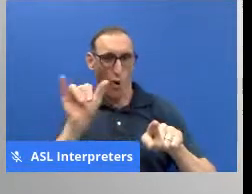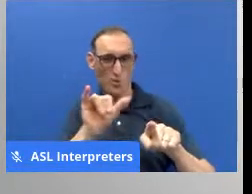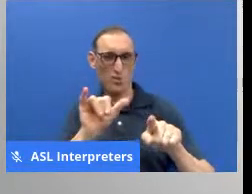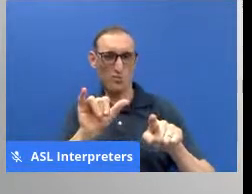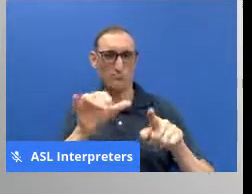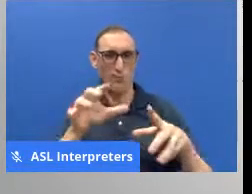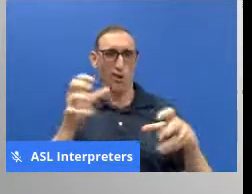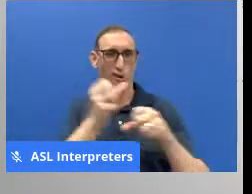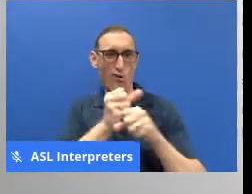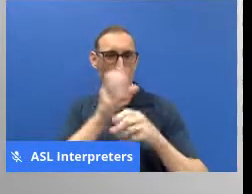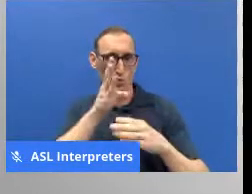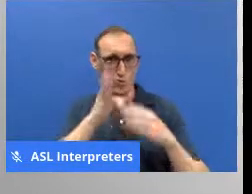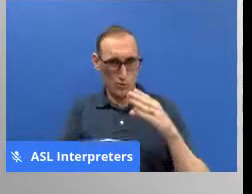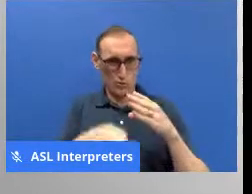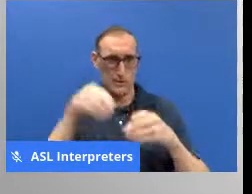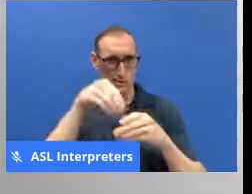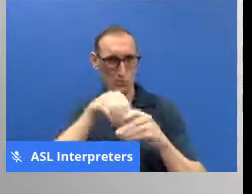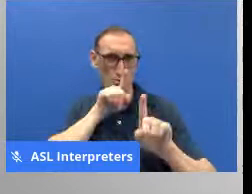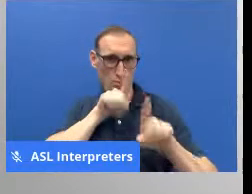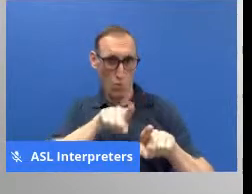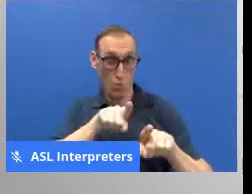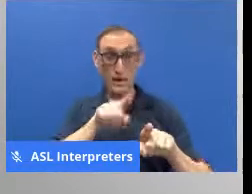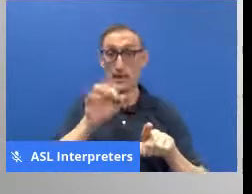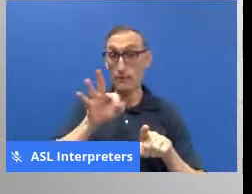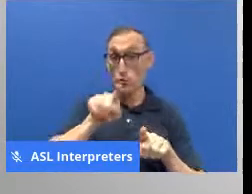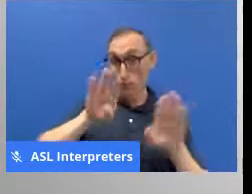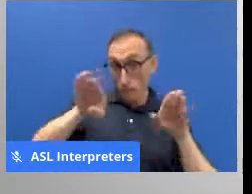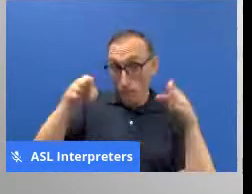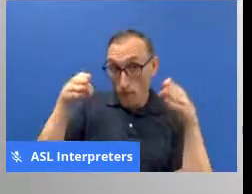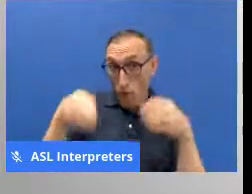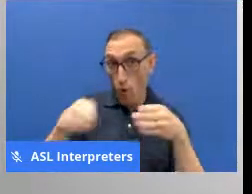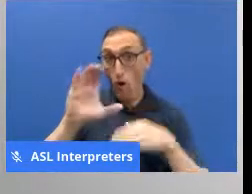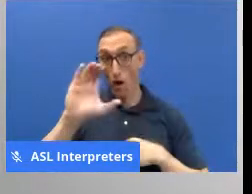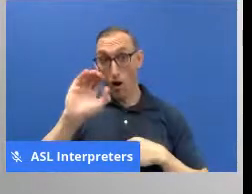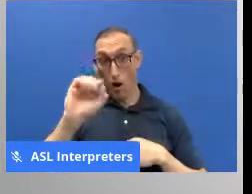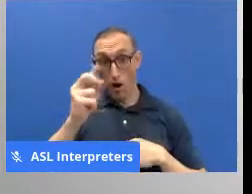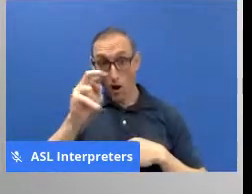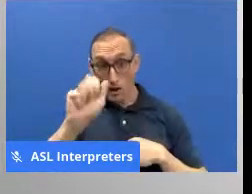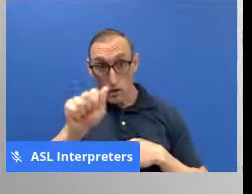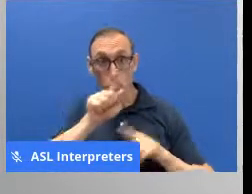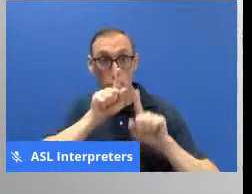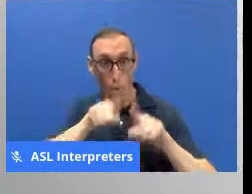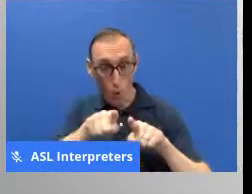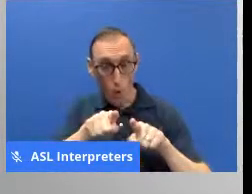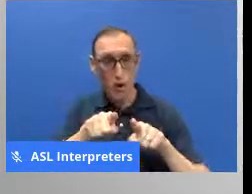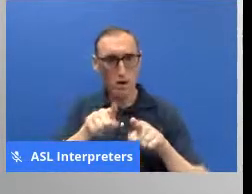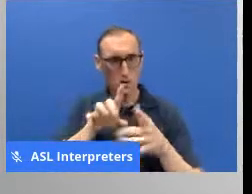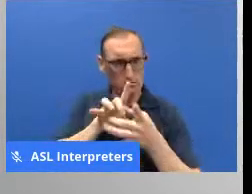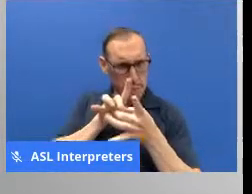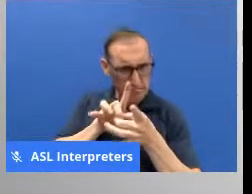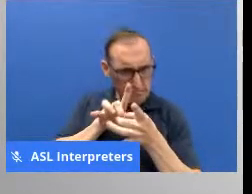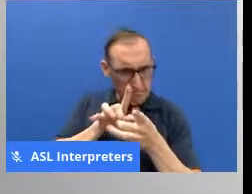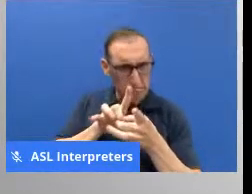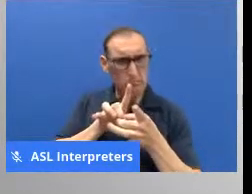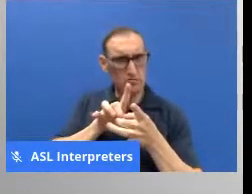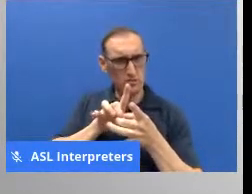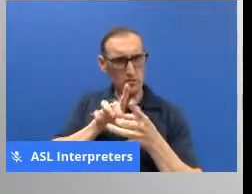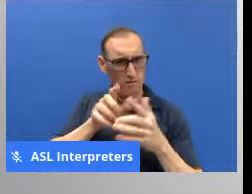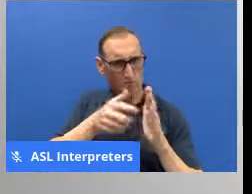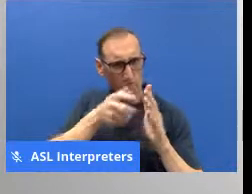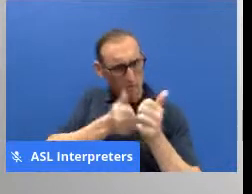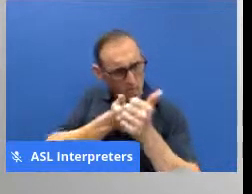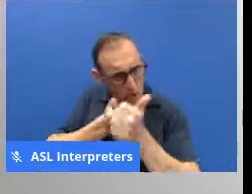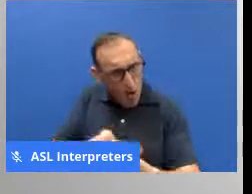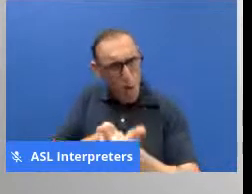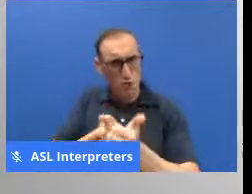you focus on the Cognia progress report, if you ground yourself in that report and the documents that are linked in the report.